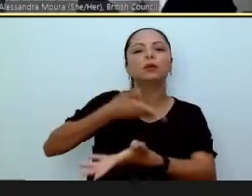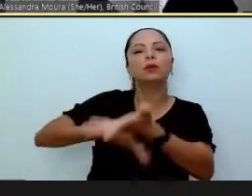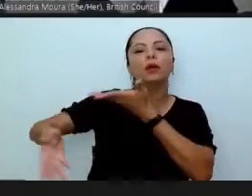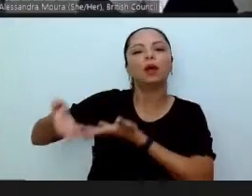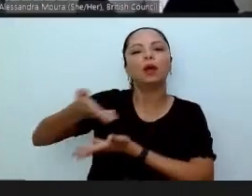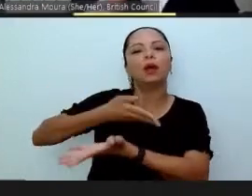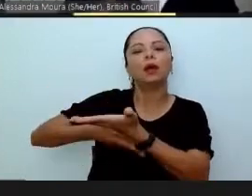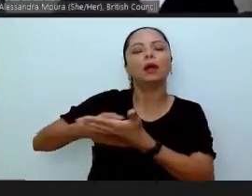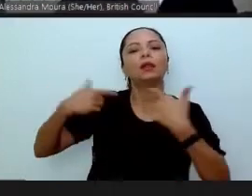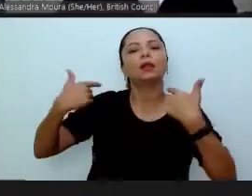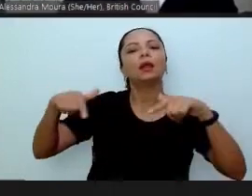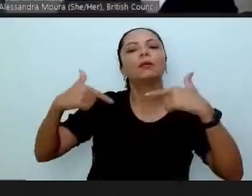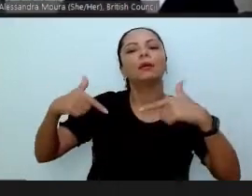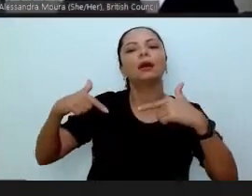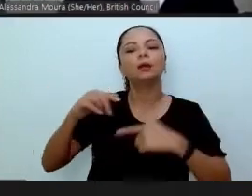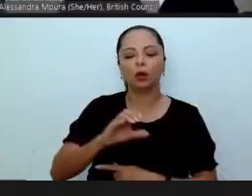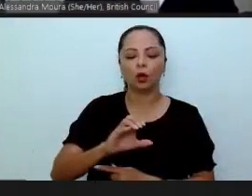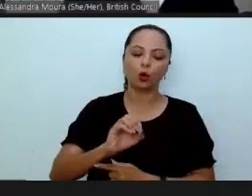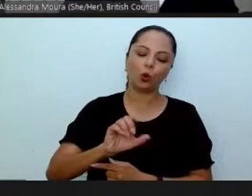Yeah,